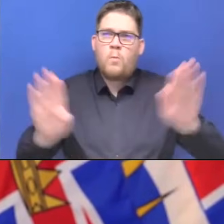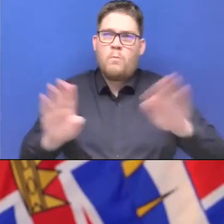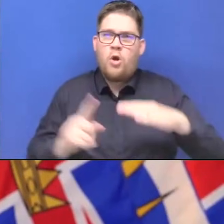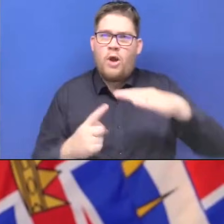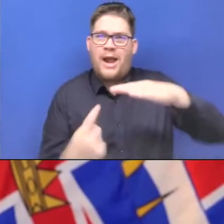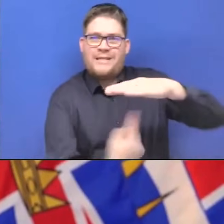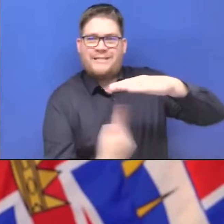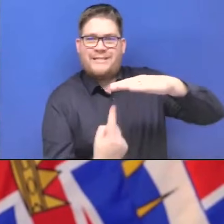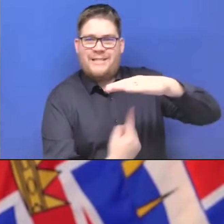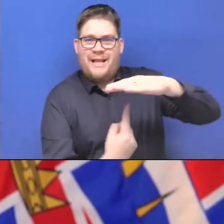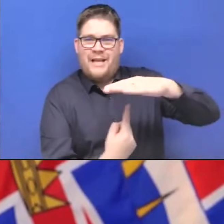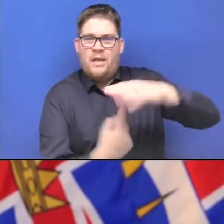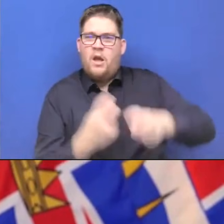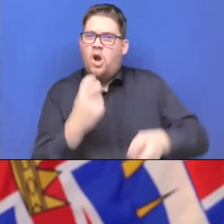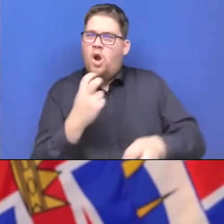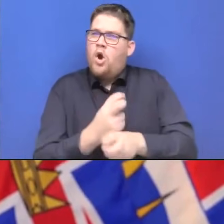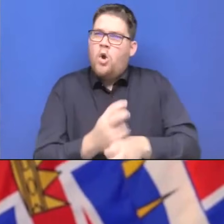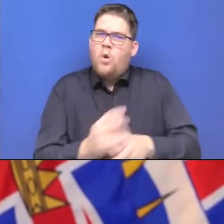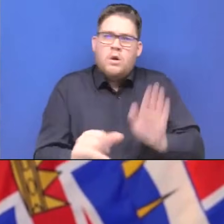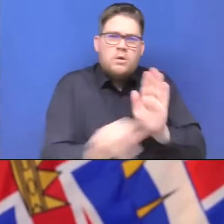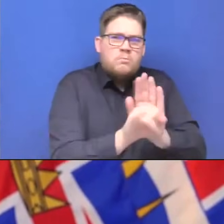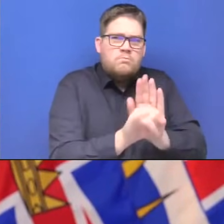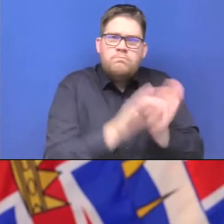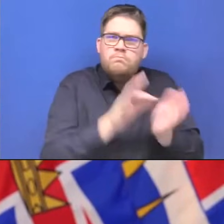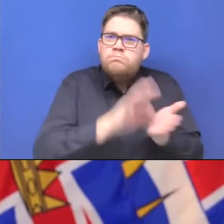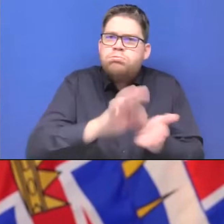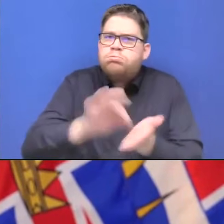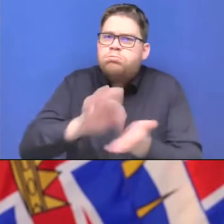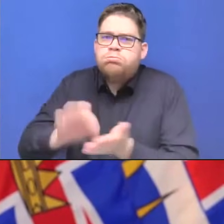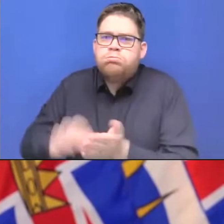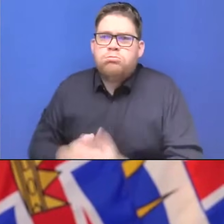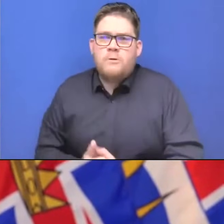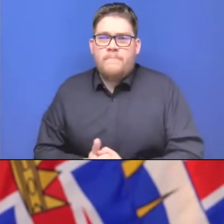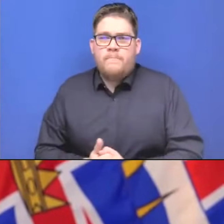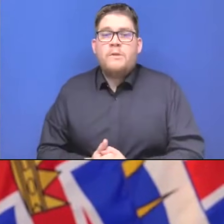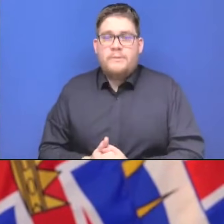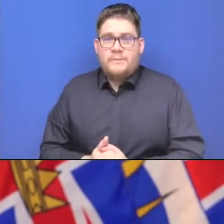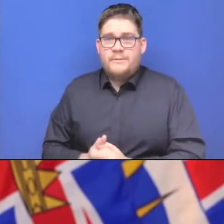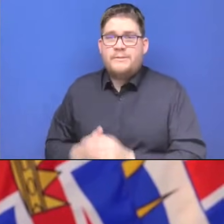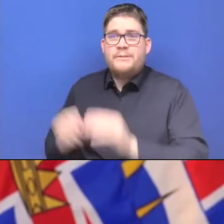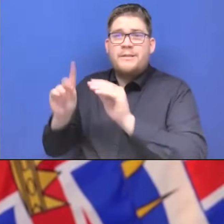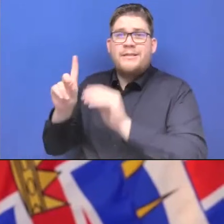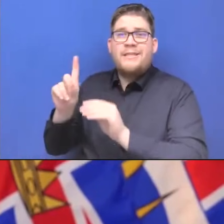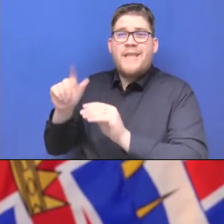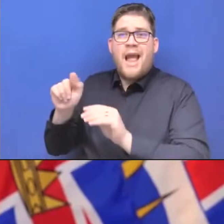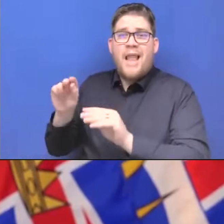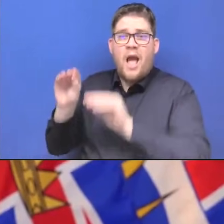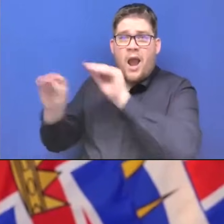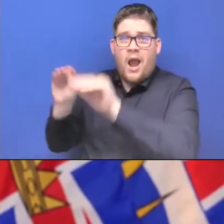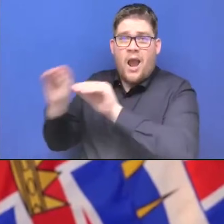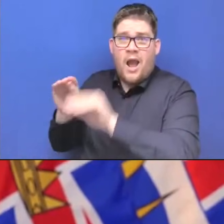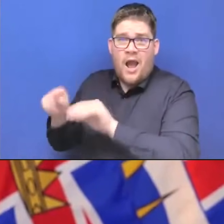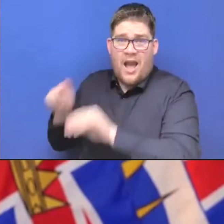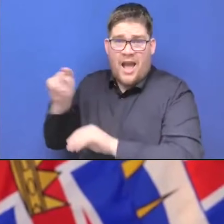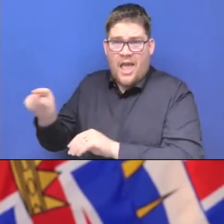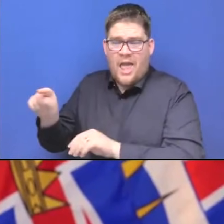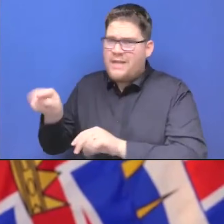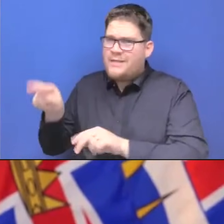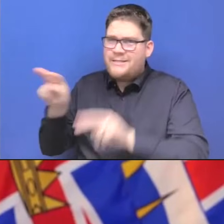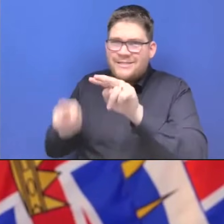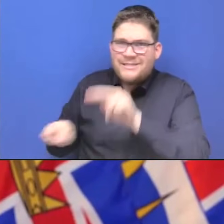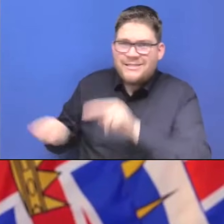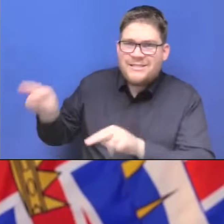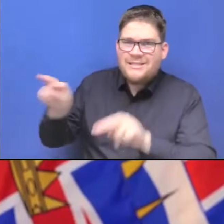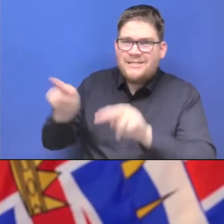challenge, partly because our information systems and how those data are collected are not easily